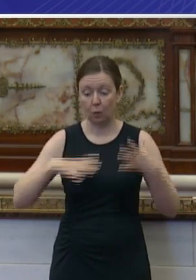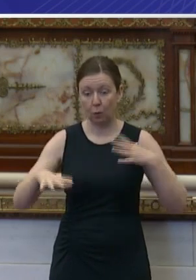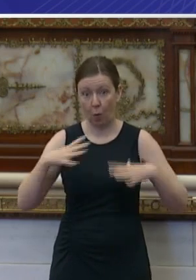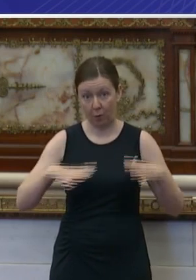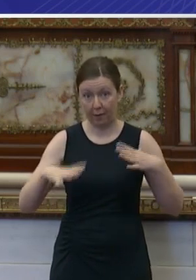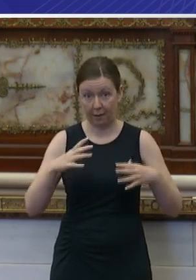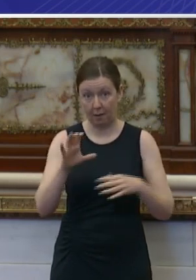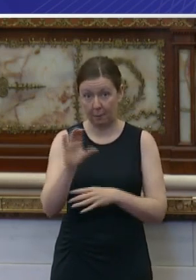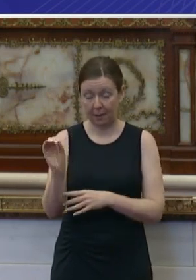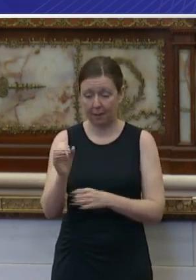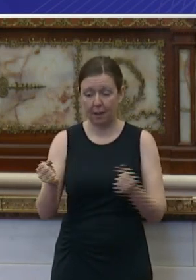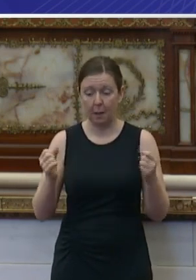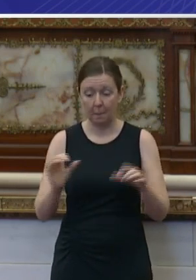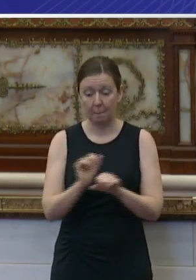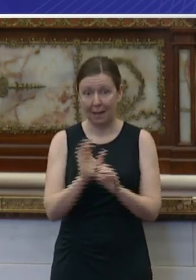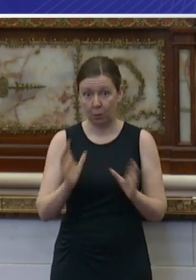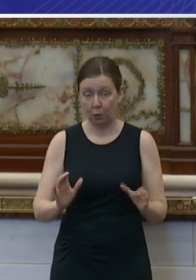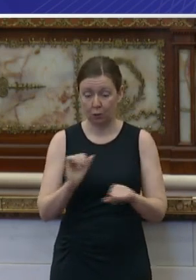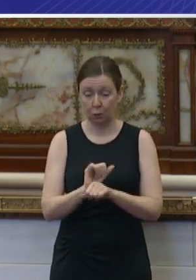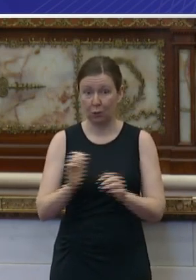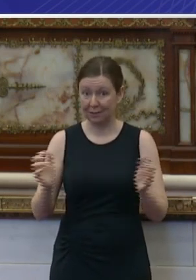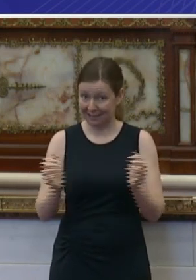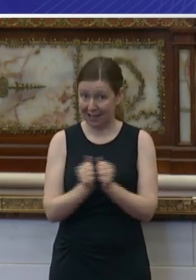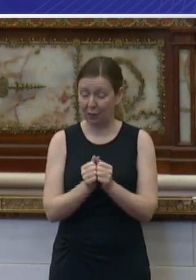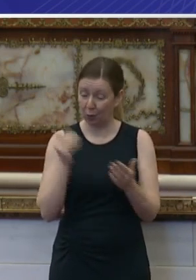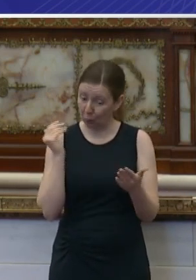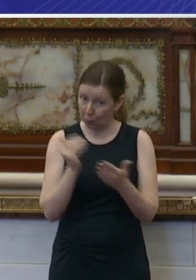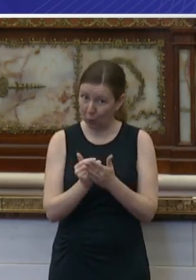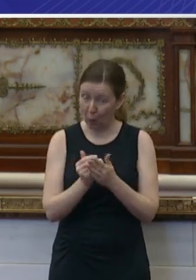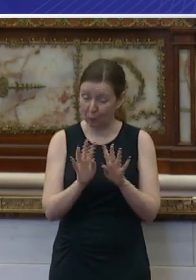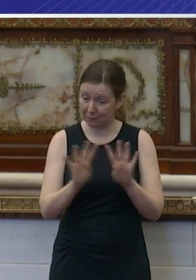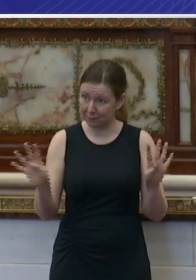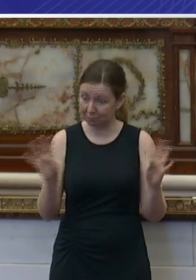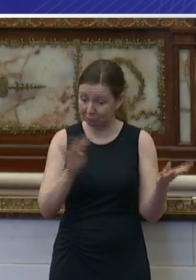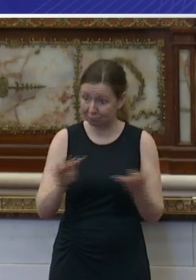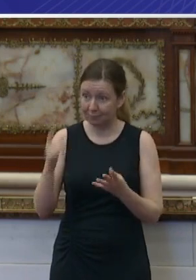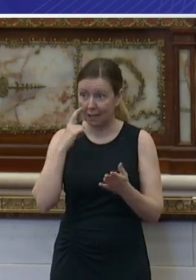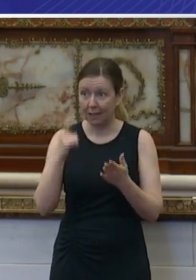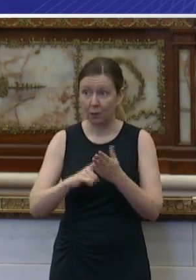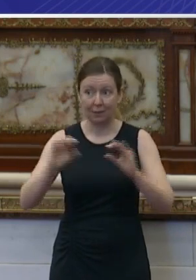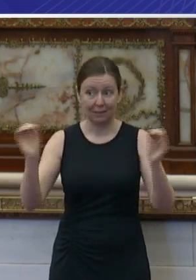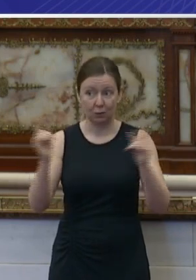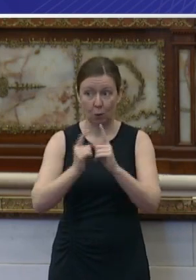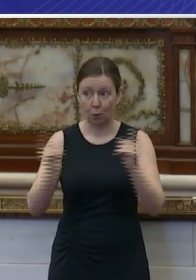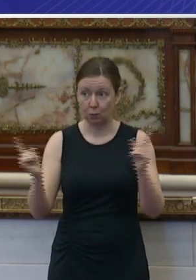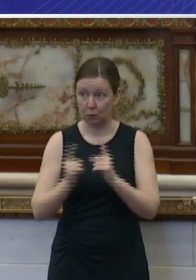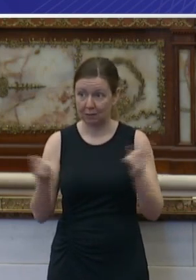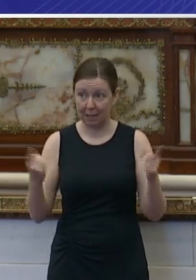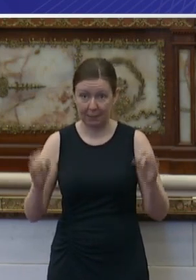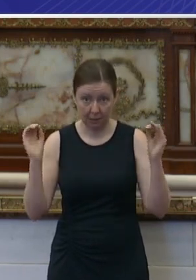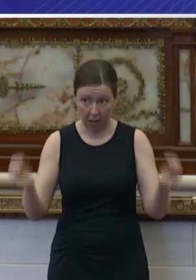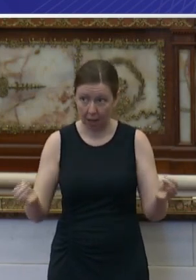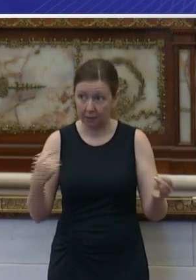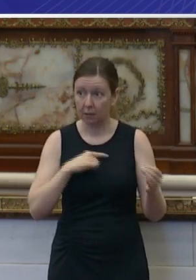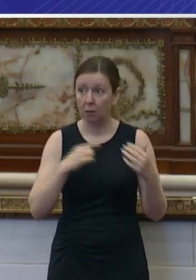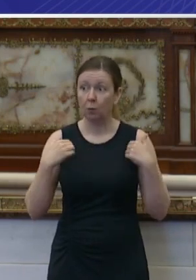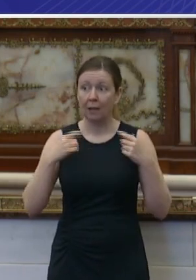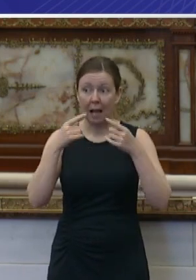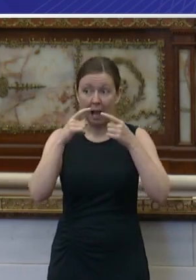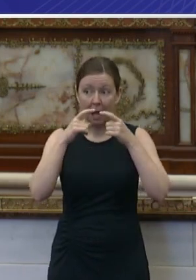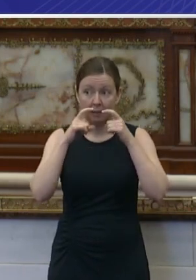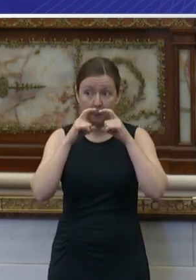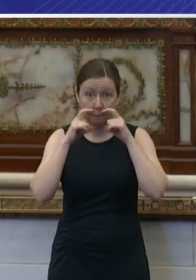chain. Many workers worked together in close proximity. I noticed that there was no social distancing. We did have